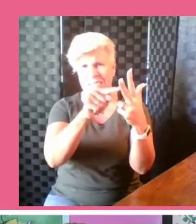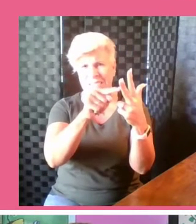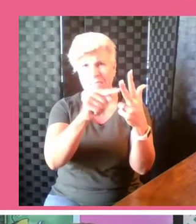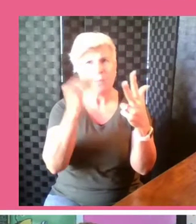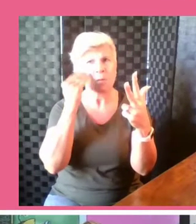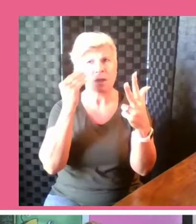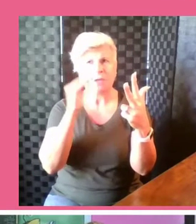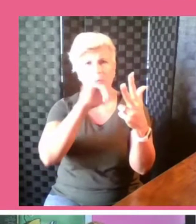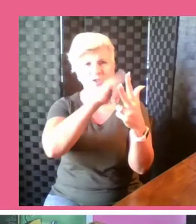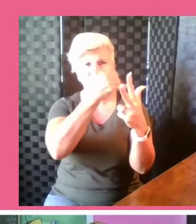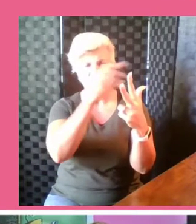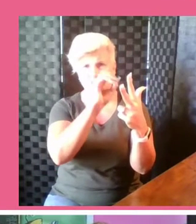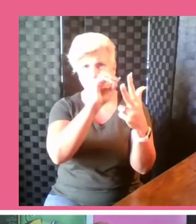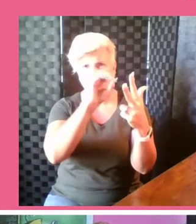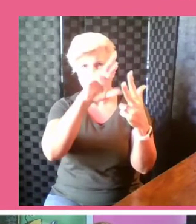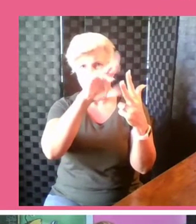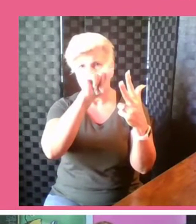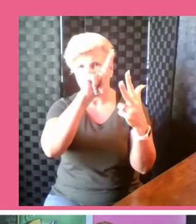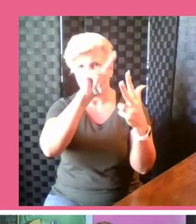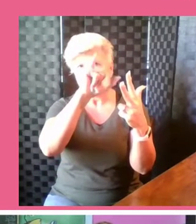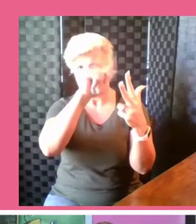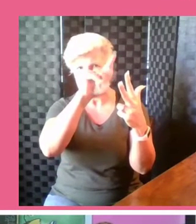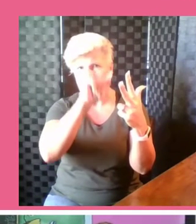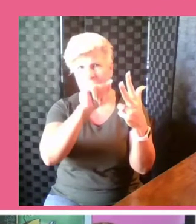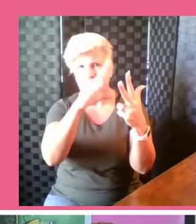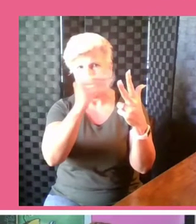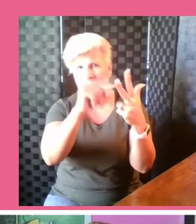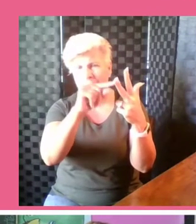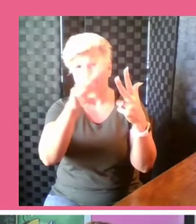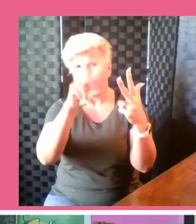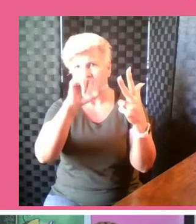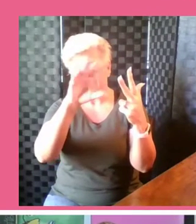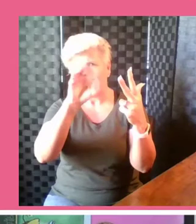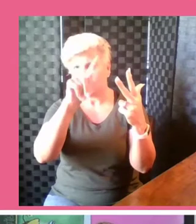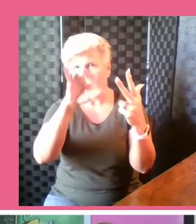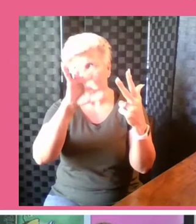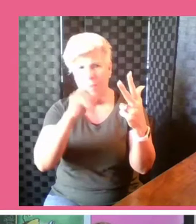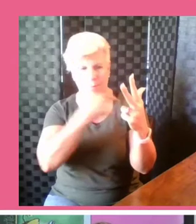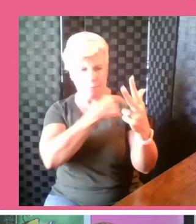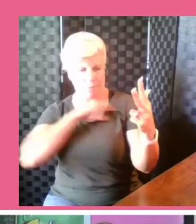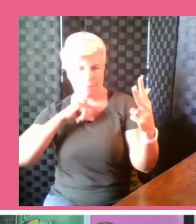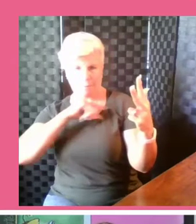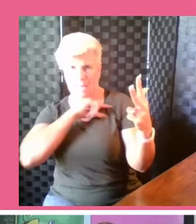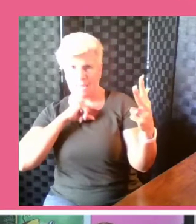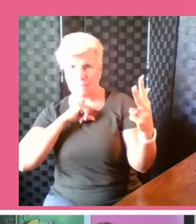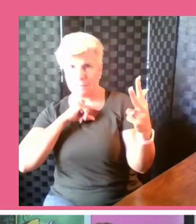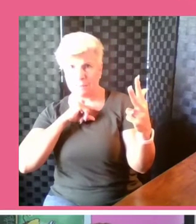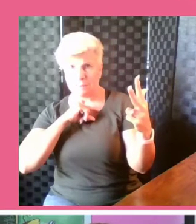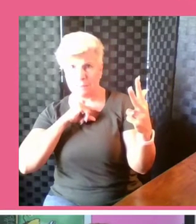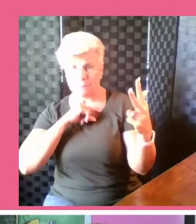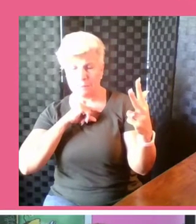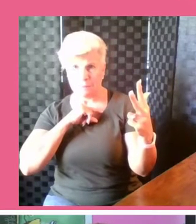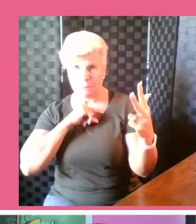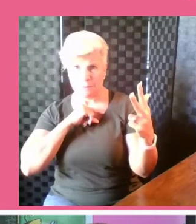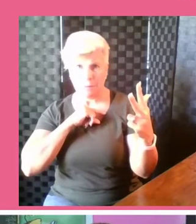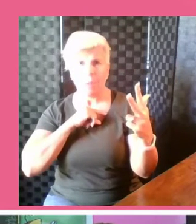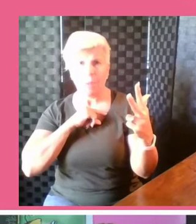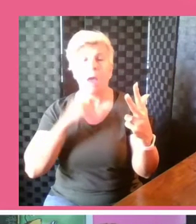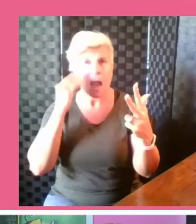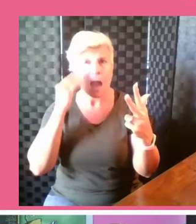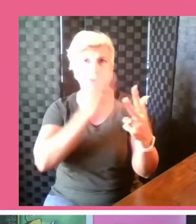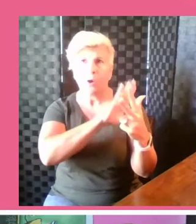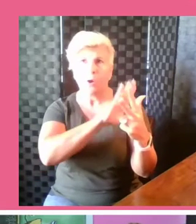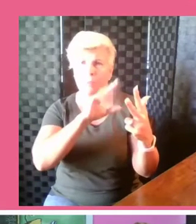names are Joe, Rita, and Victoria because they have name tags on. Otherwise, I'd probably just say they were 3 characters. But I know